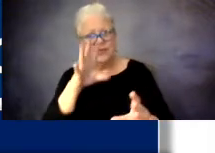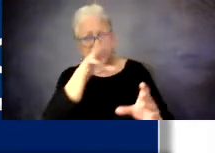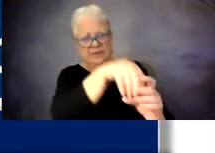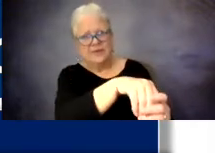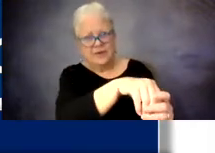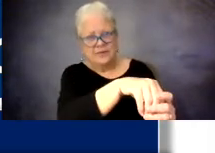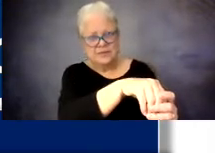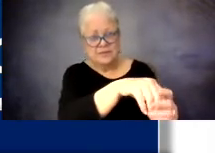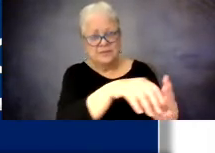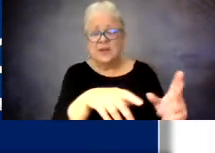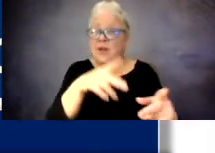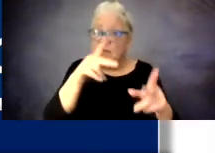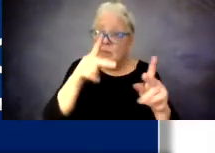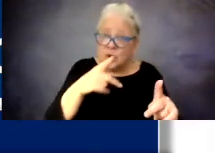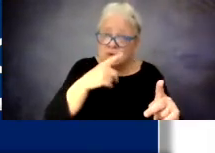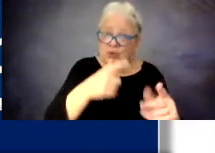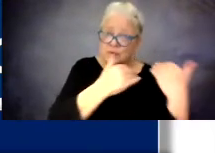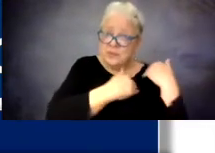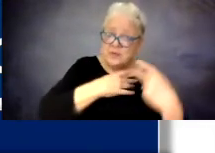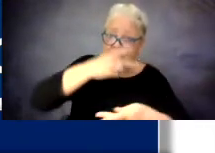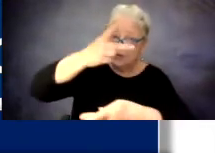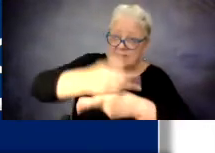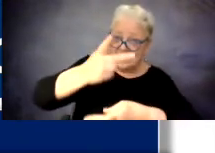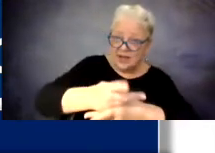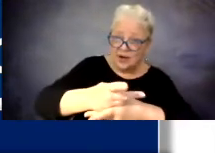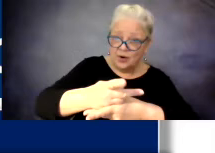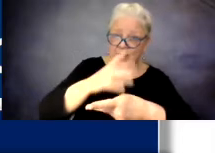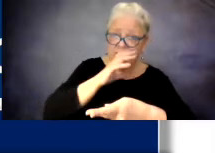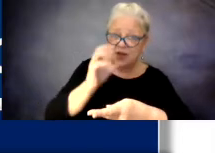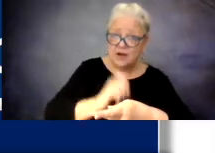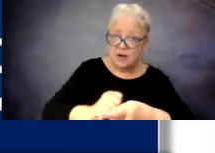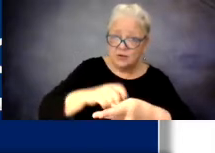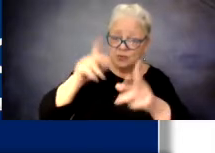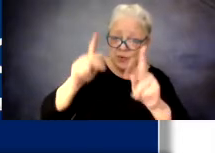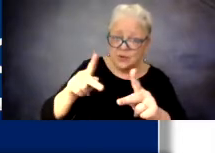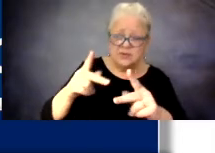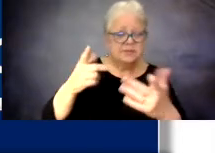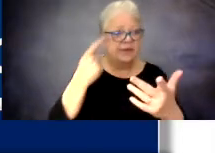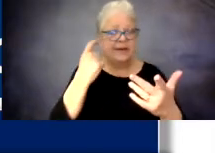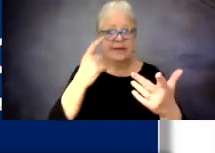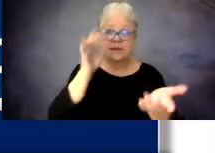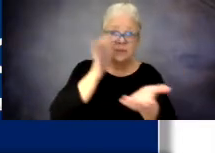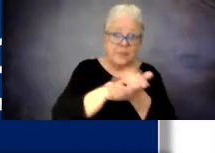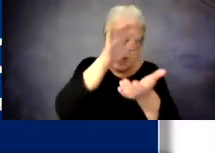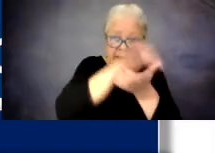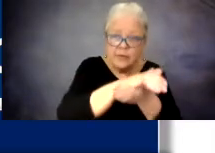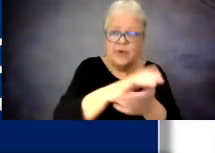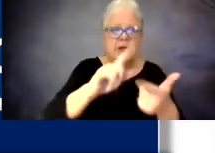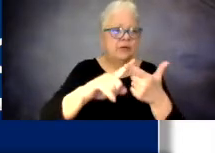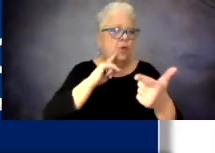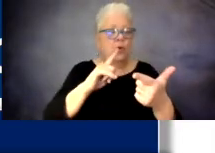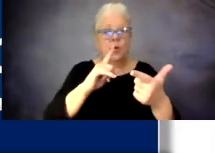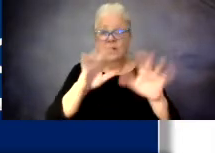again, a caretaker is the person responsible either through a family relationship, the fiduciary